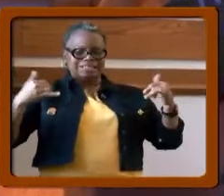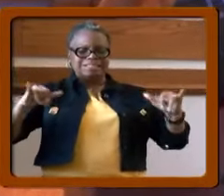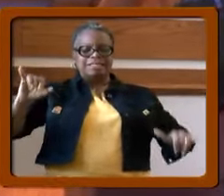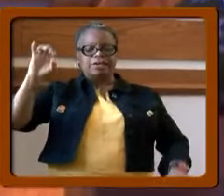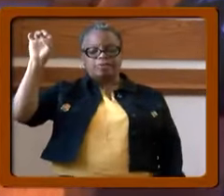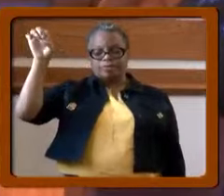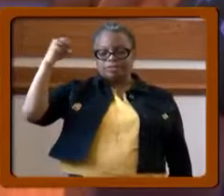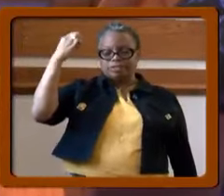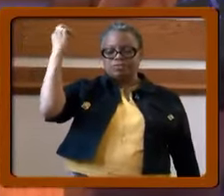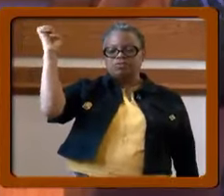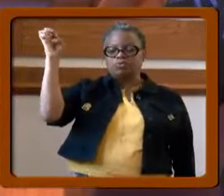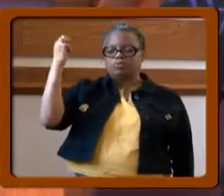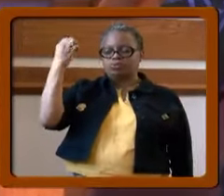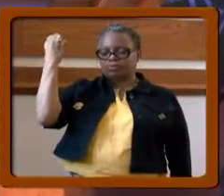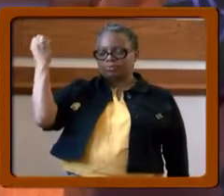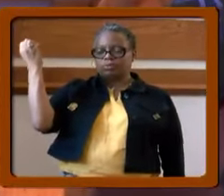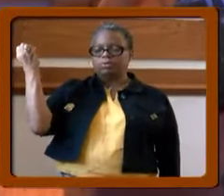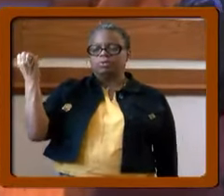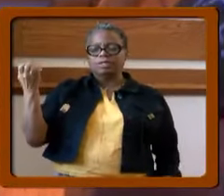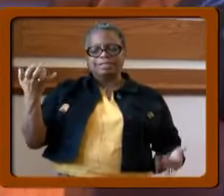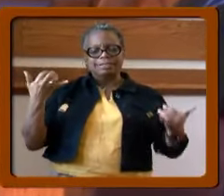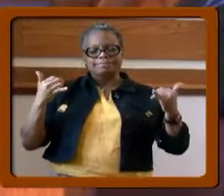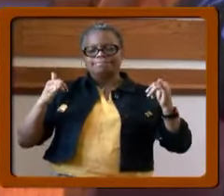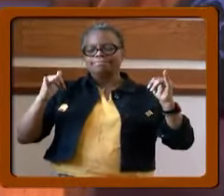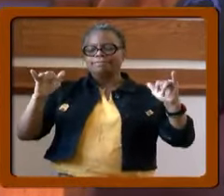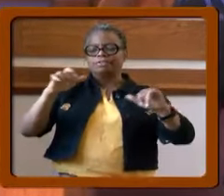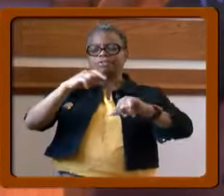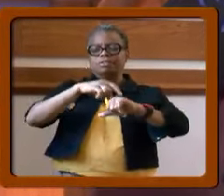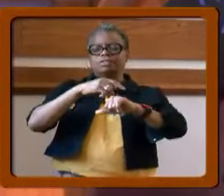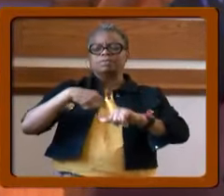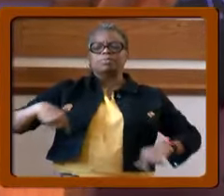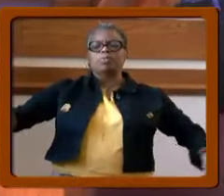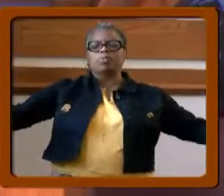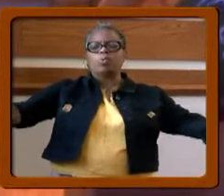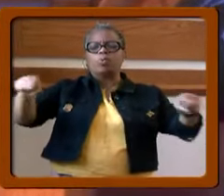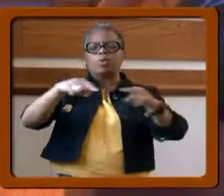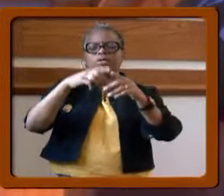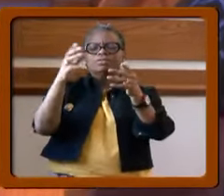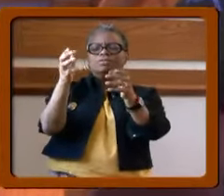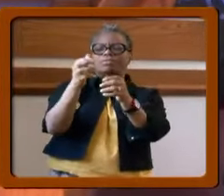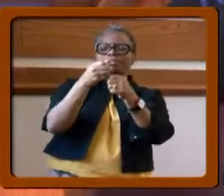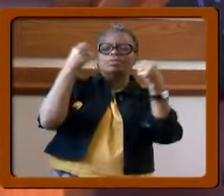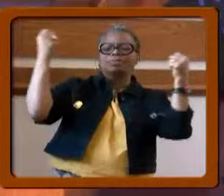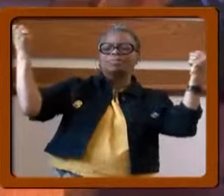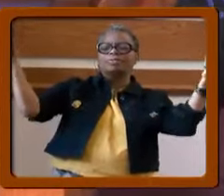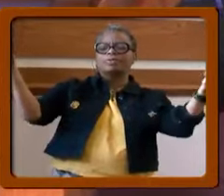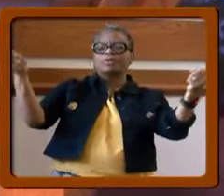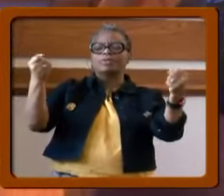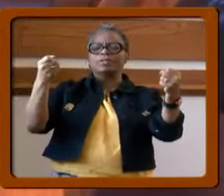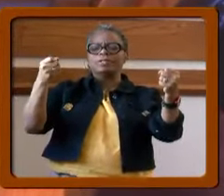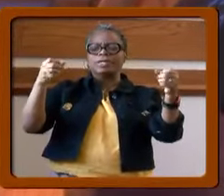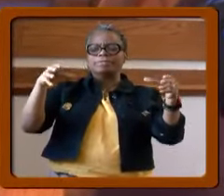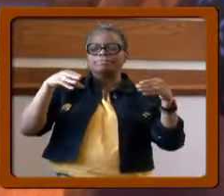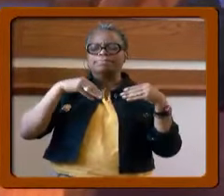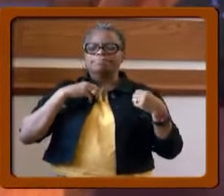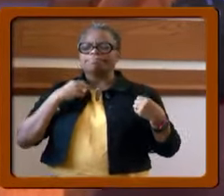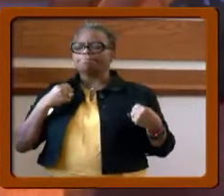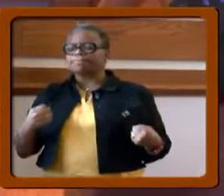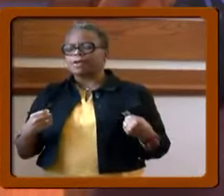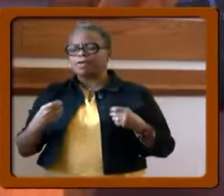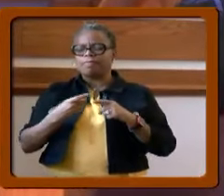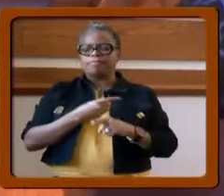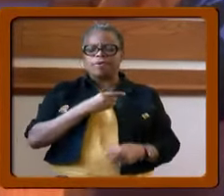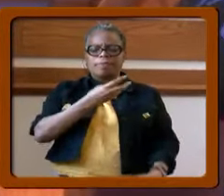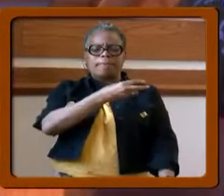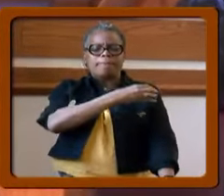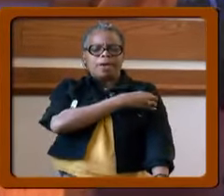Easter. Yeah. It is still a time when we celebrate and take courage from the power of the resurrection and